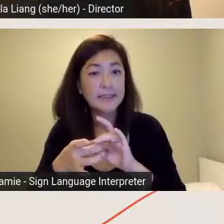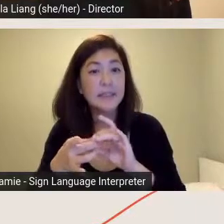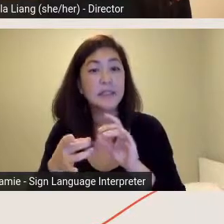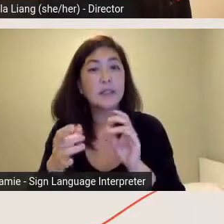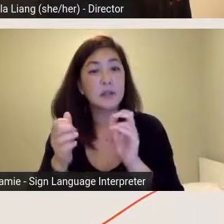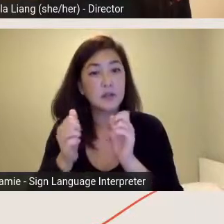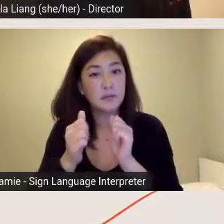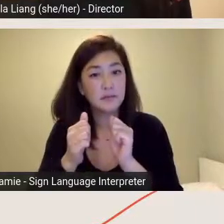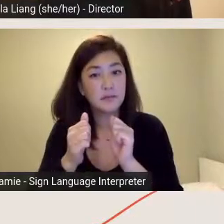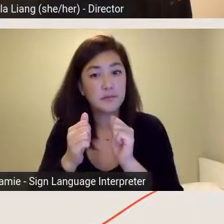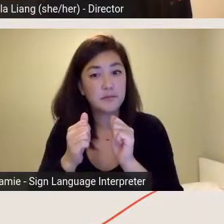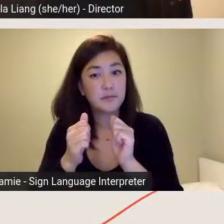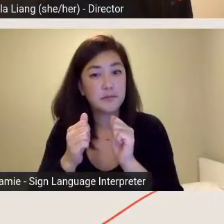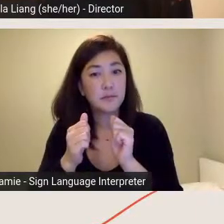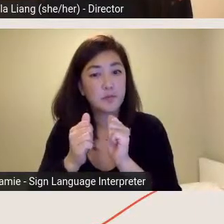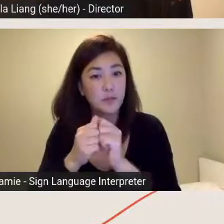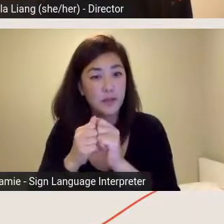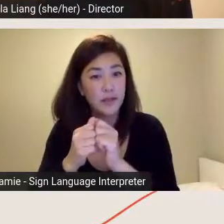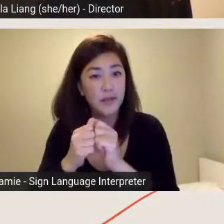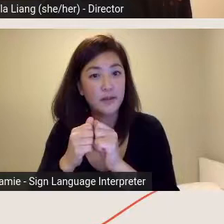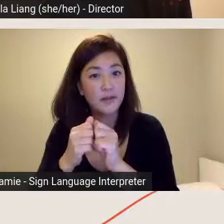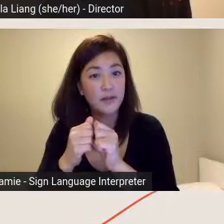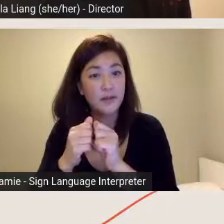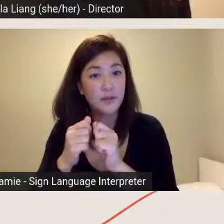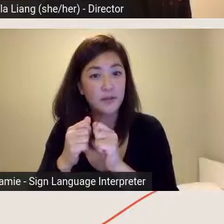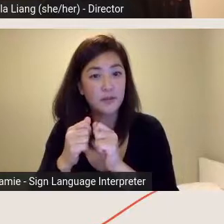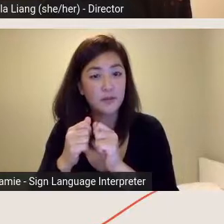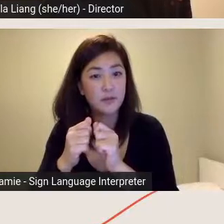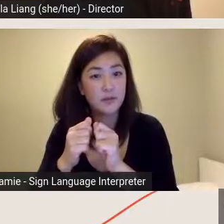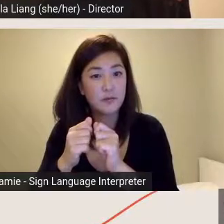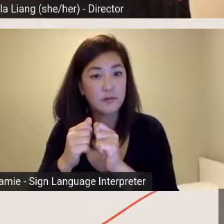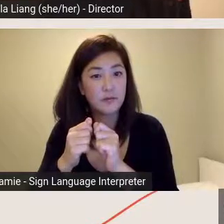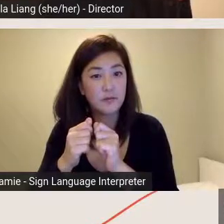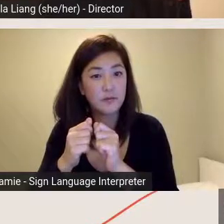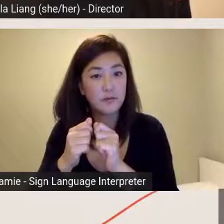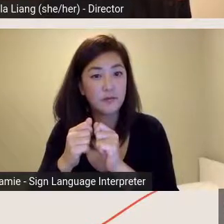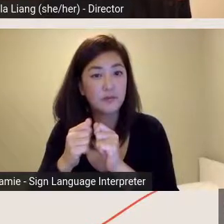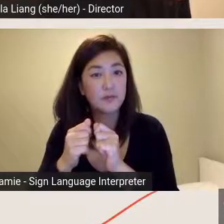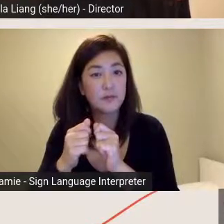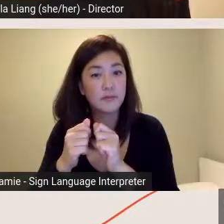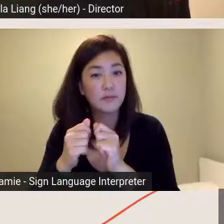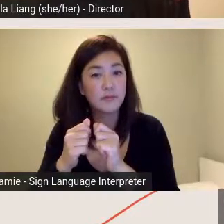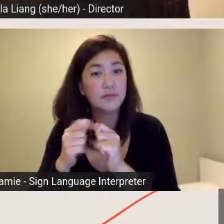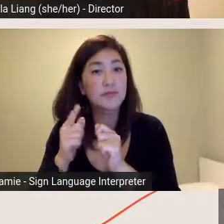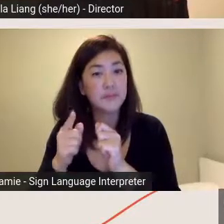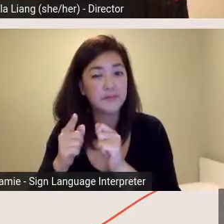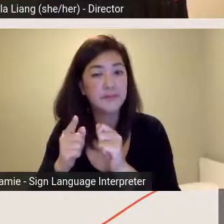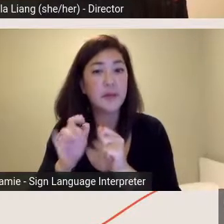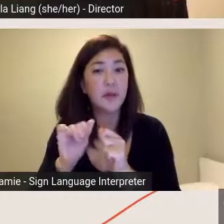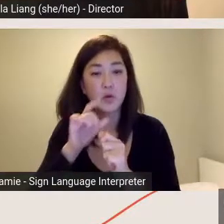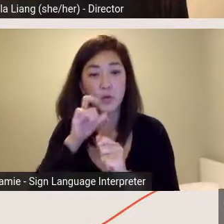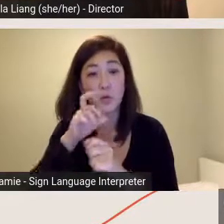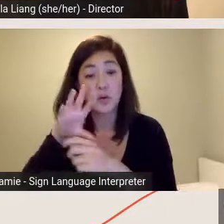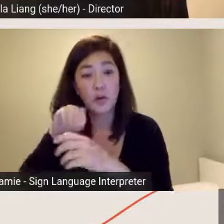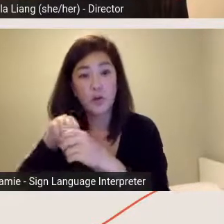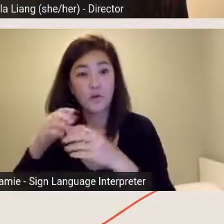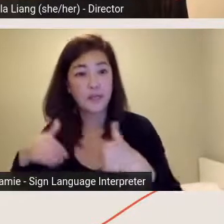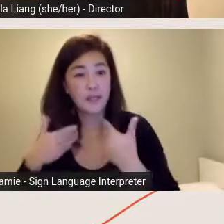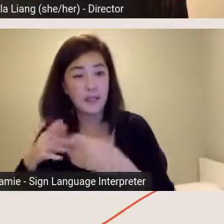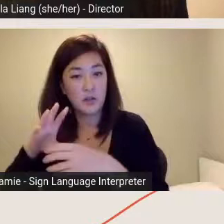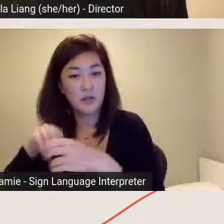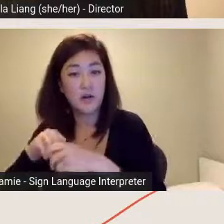discourse, and then the folks who, like you're talking about, who are generally older folks who are far a bit more